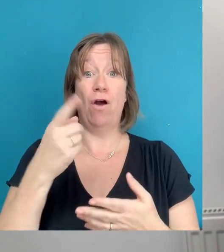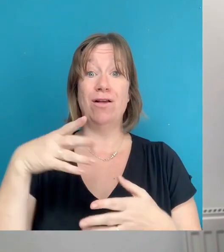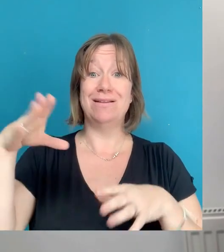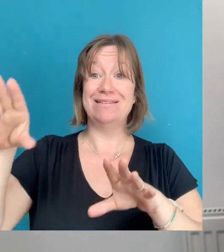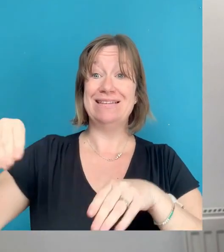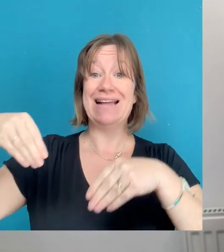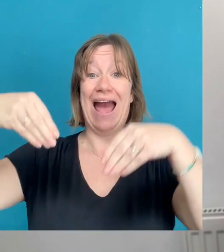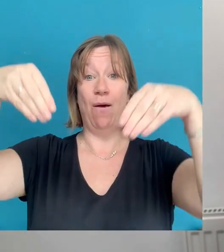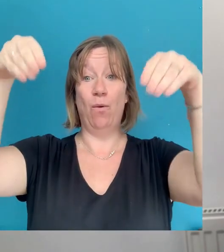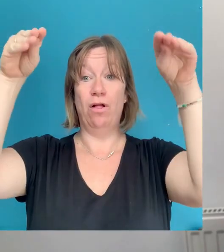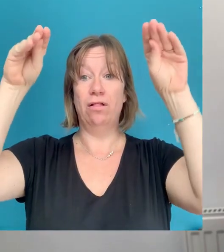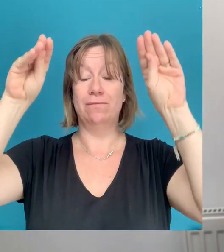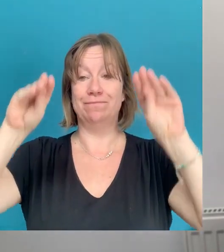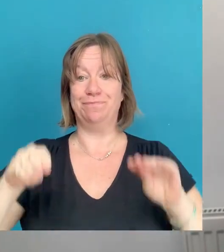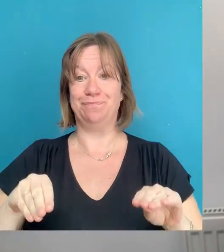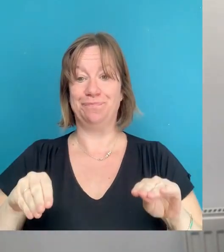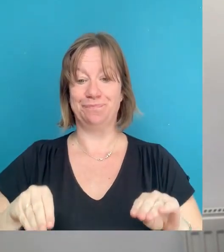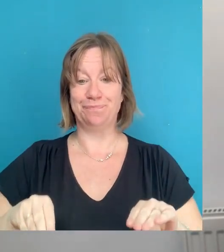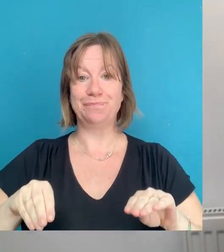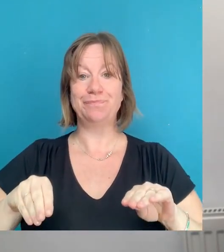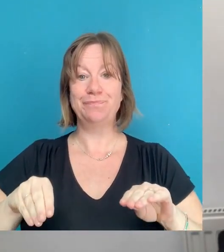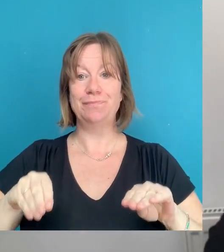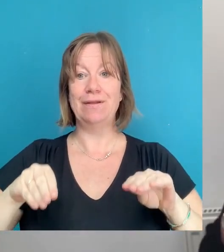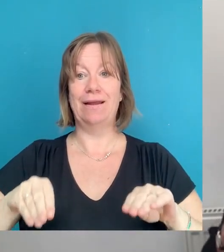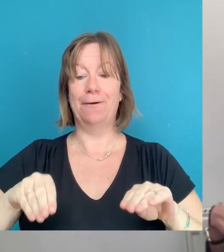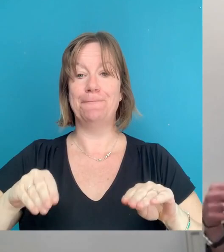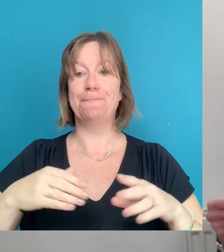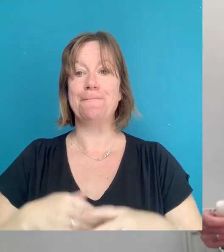So get your towel or tea towel